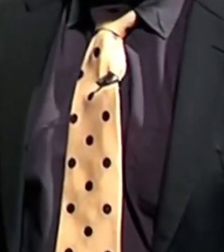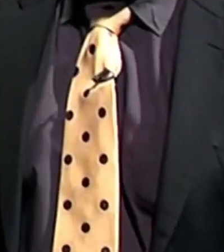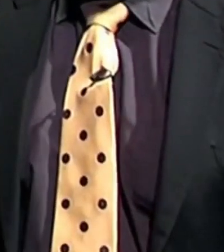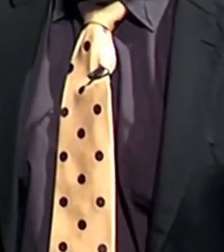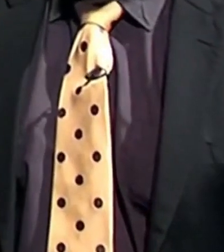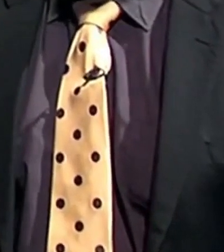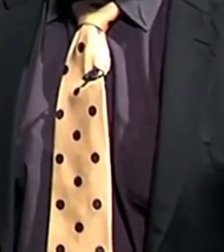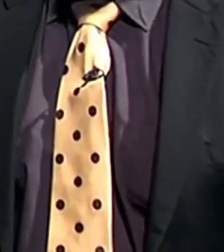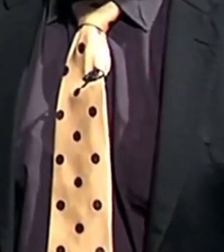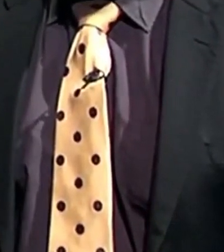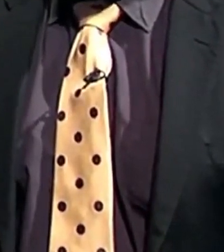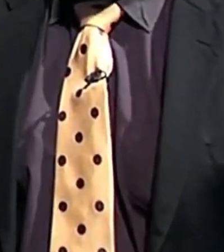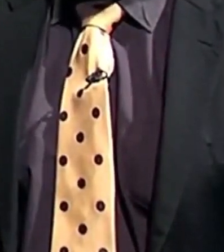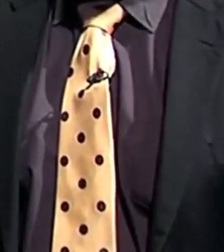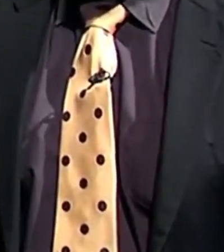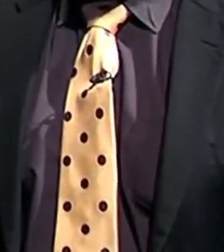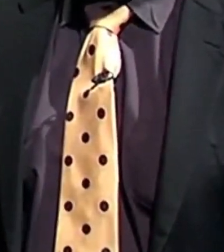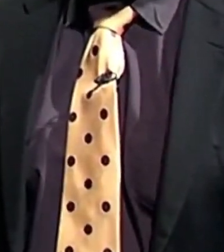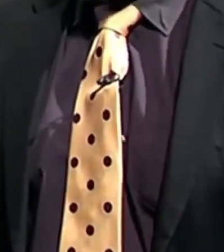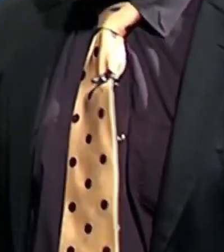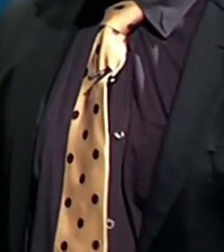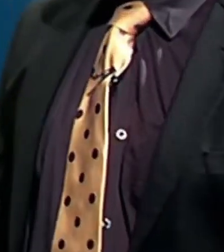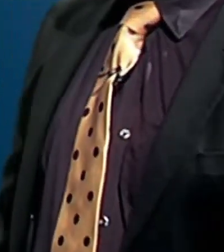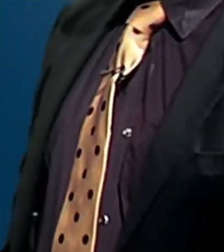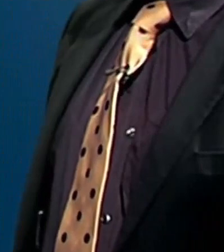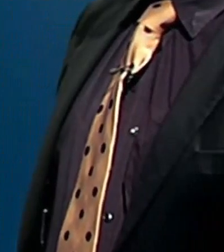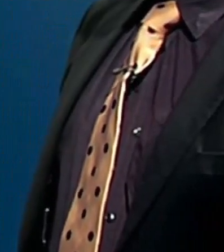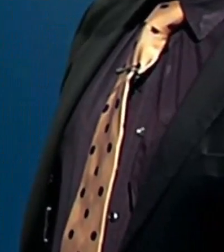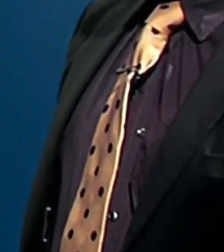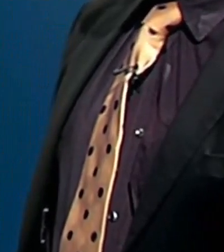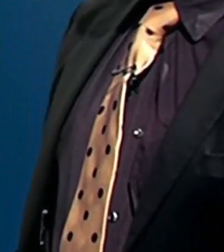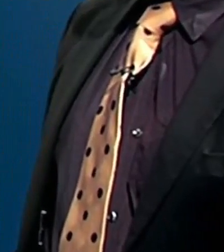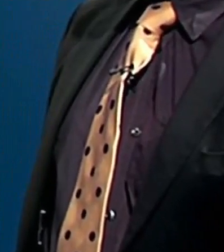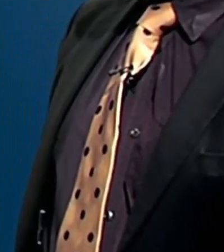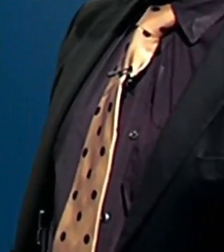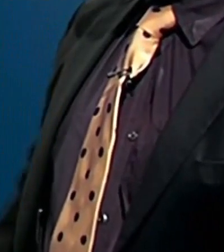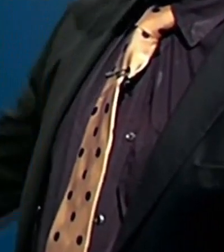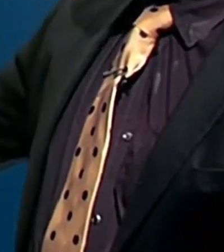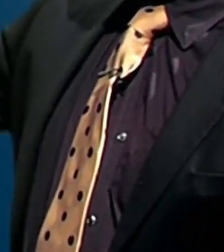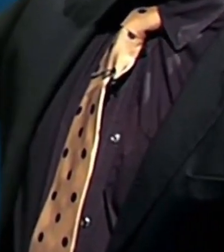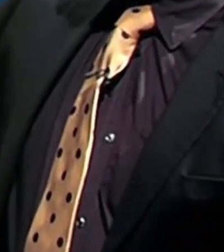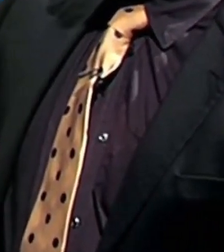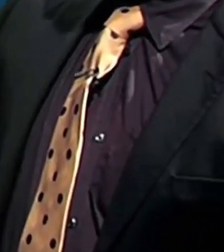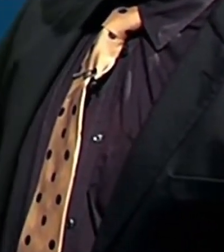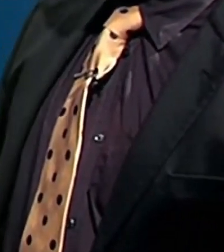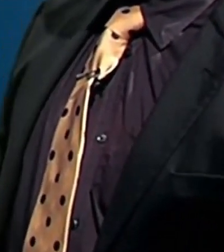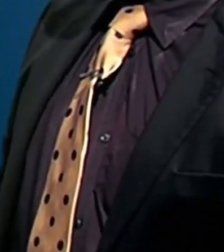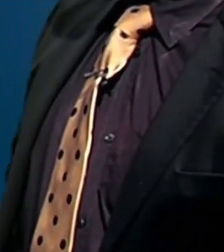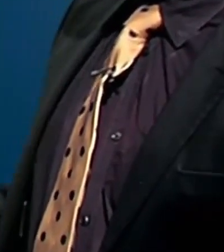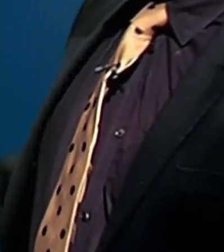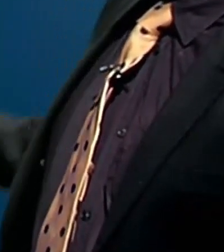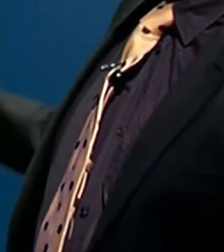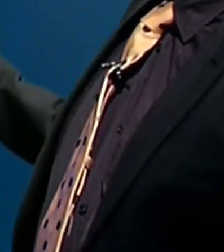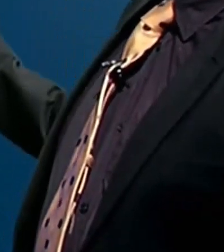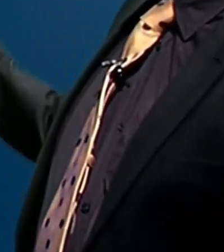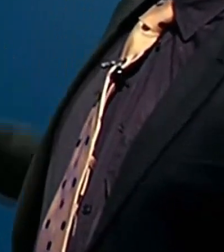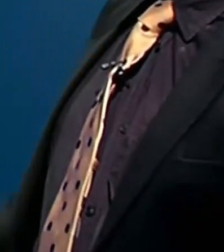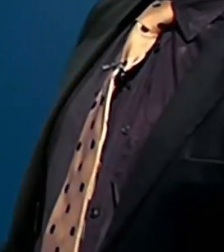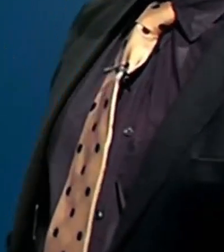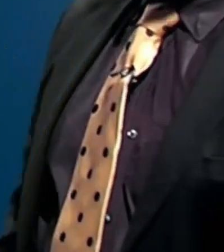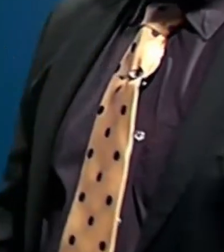province go tla ba le maemo a tleng a phodile go tla ba le maemo a phodileng ka hare province ya KwaZulu-Natal di tla fitla tse 10 man Lady Smith mashoa bile